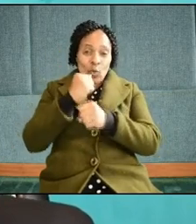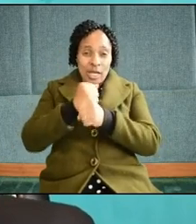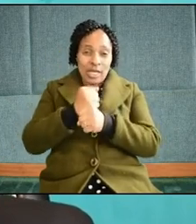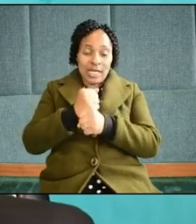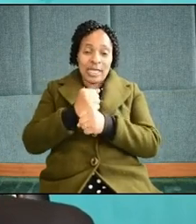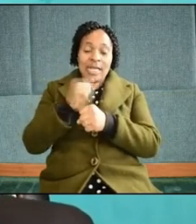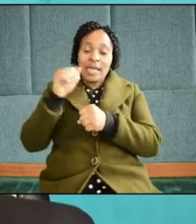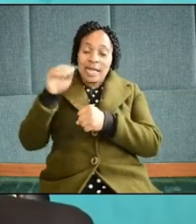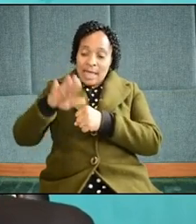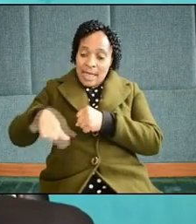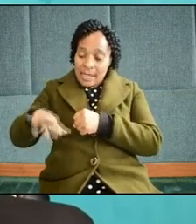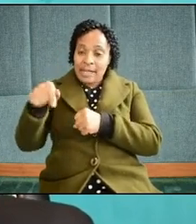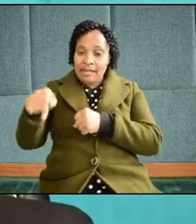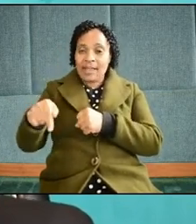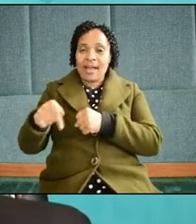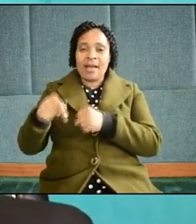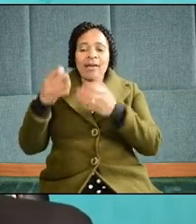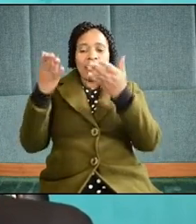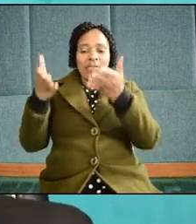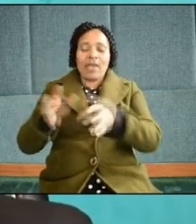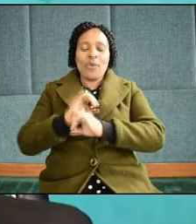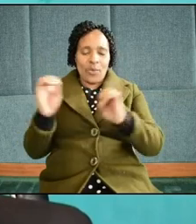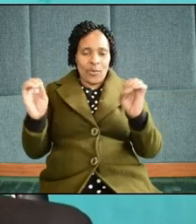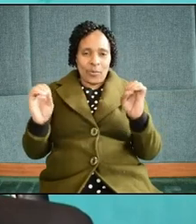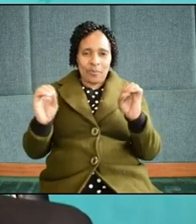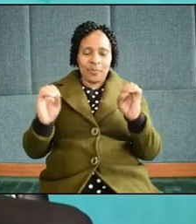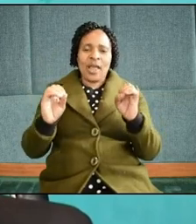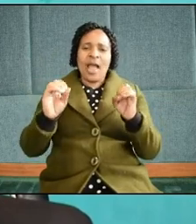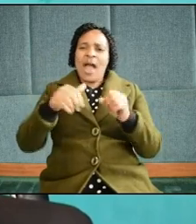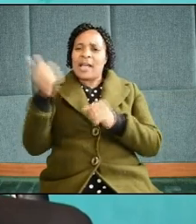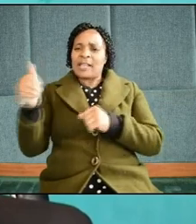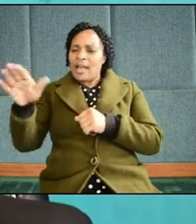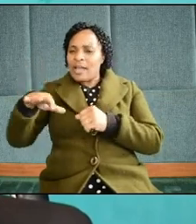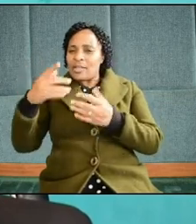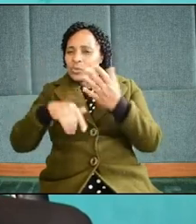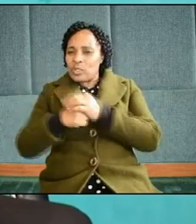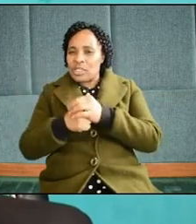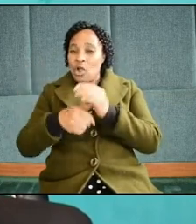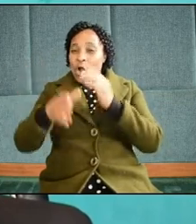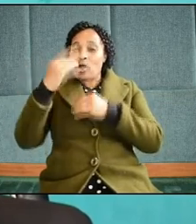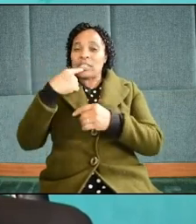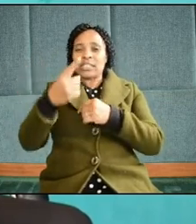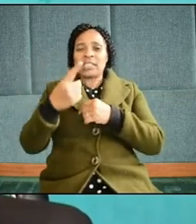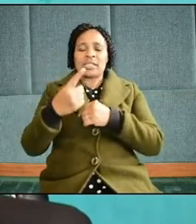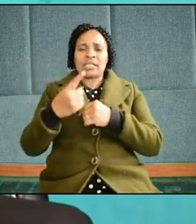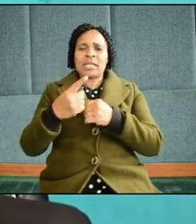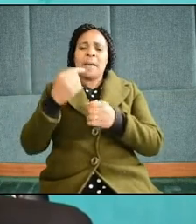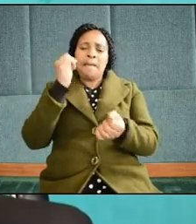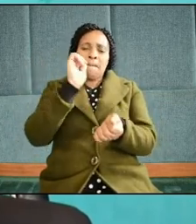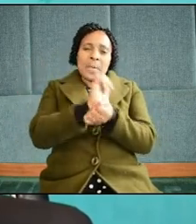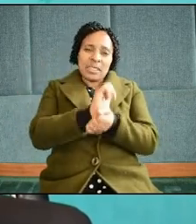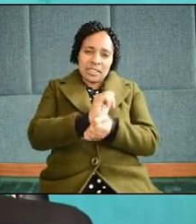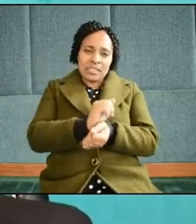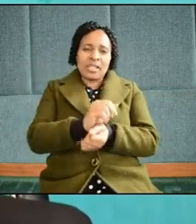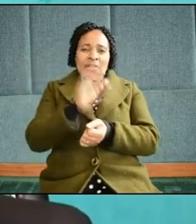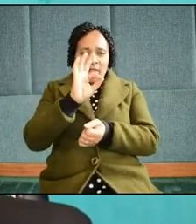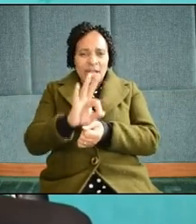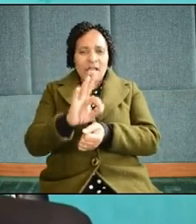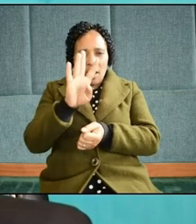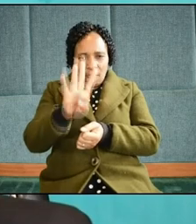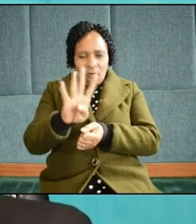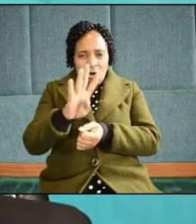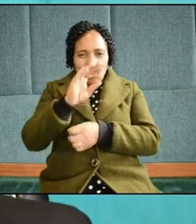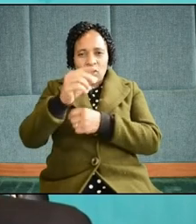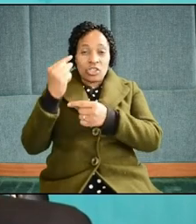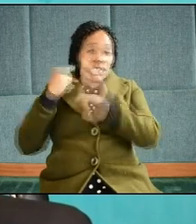muscle memory in committing the sin were not there. That's one aspect. The other aspect would be, of course, God says that he punishes 3 to 4 generations mm-hmm. and then